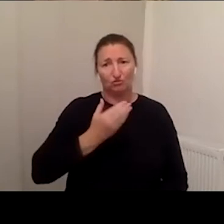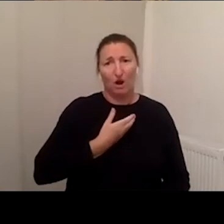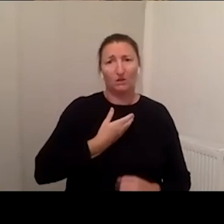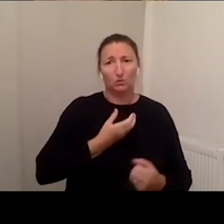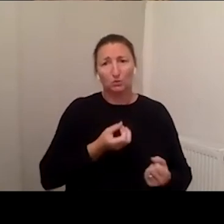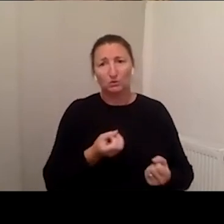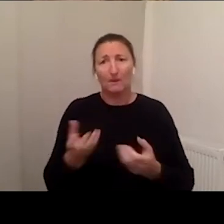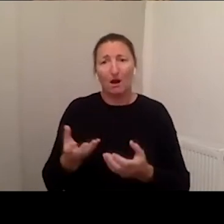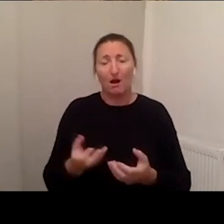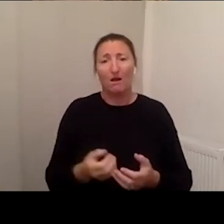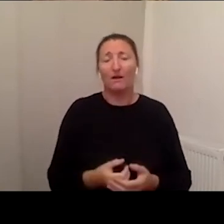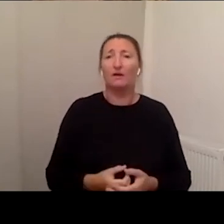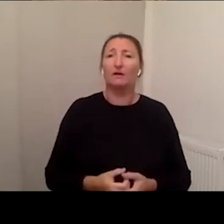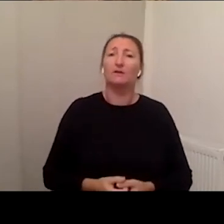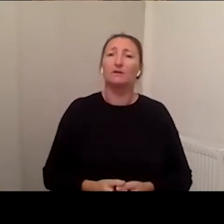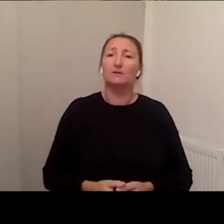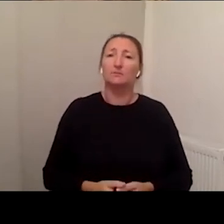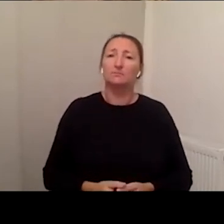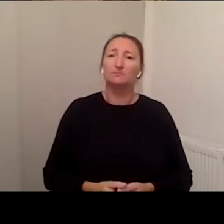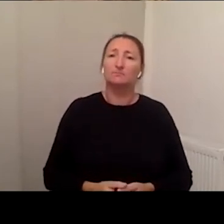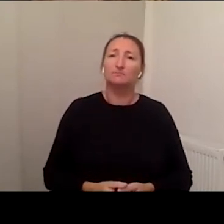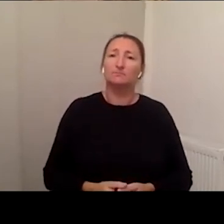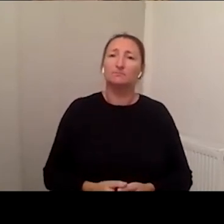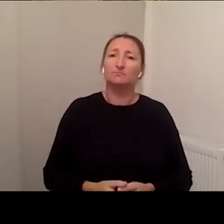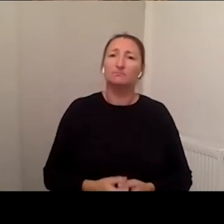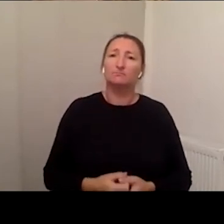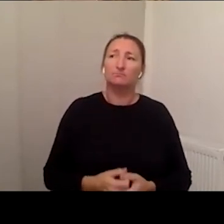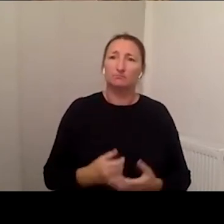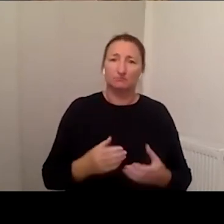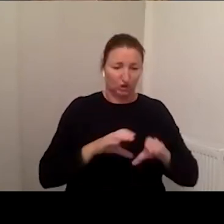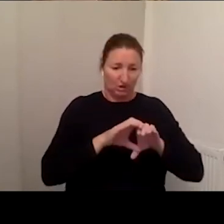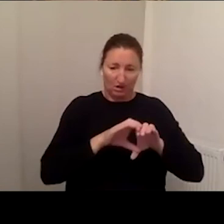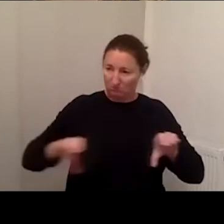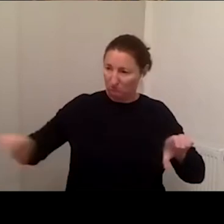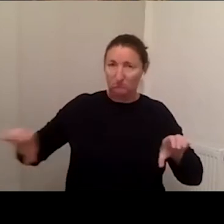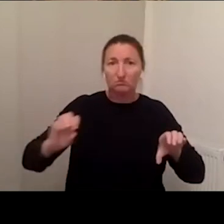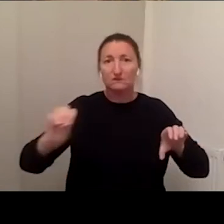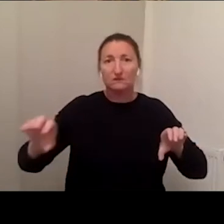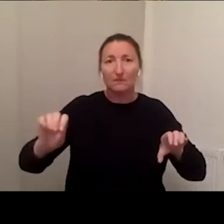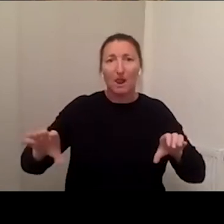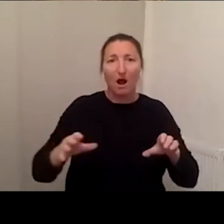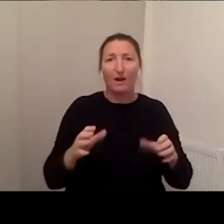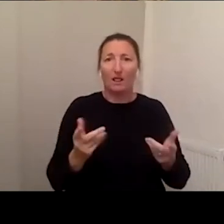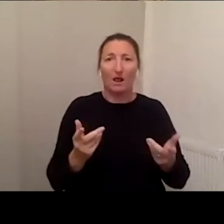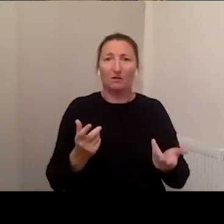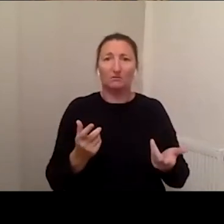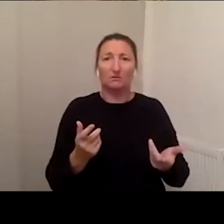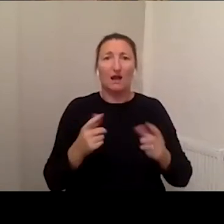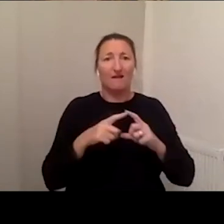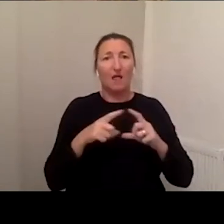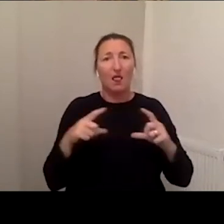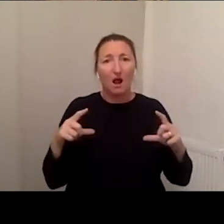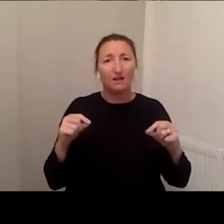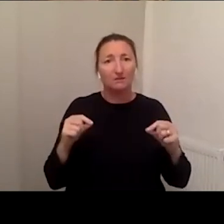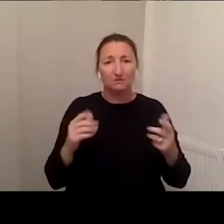as well. You just have to have a supply license. So EcoPower just has a supply license like all the